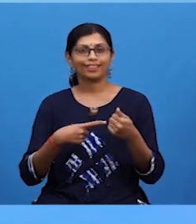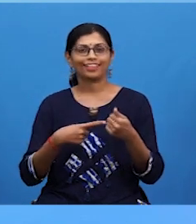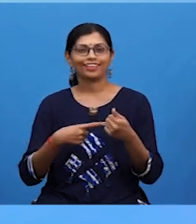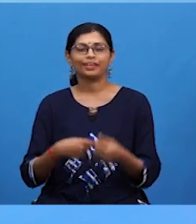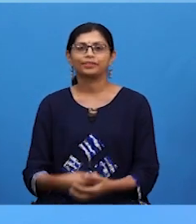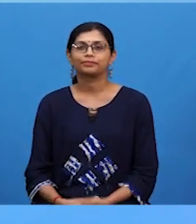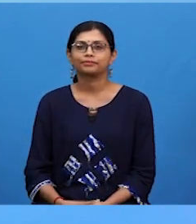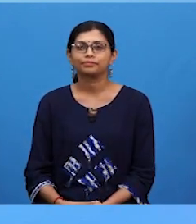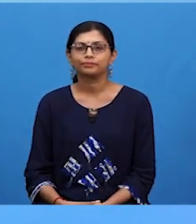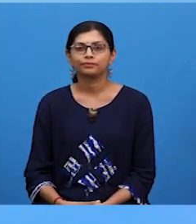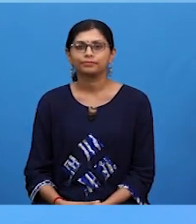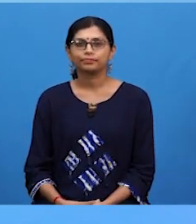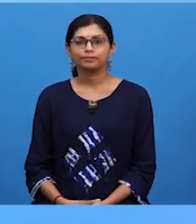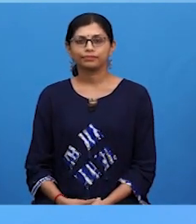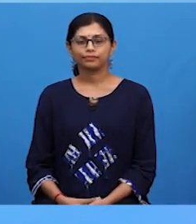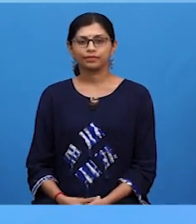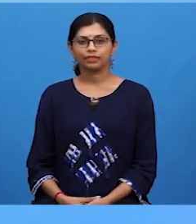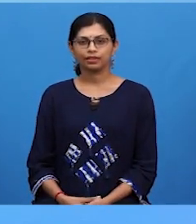10.